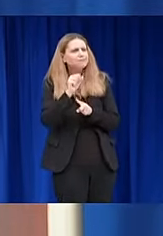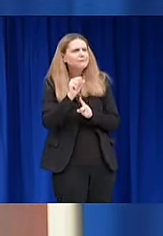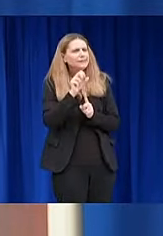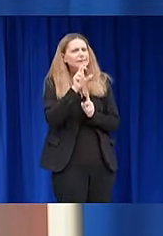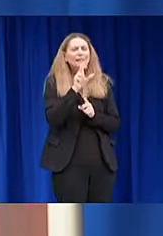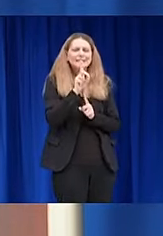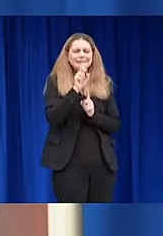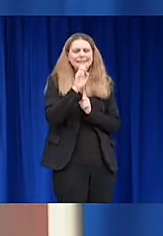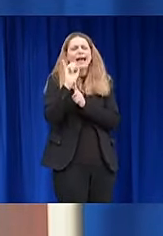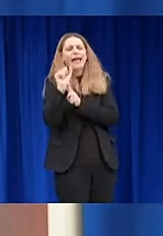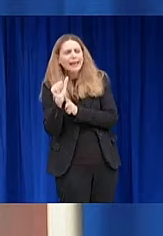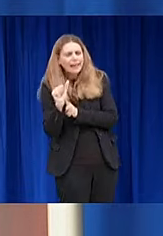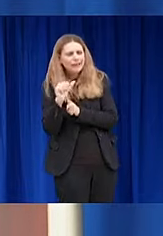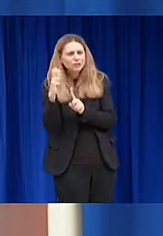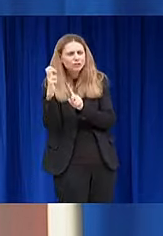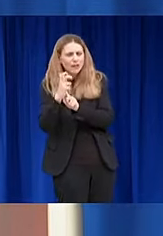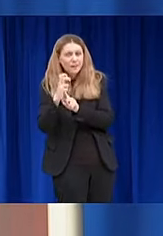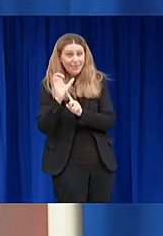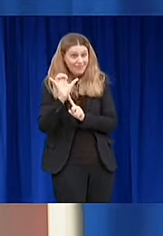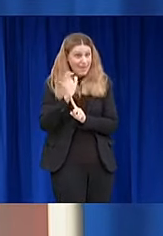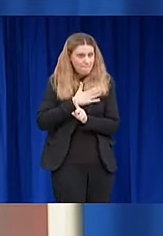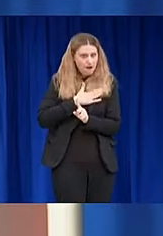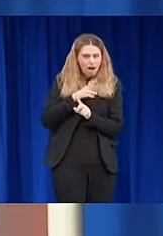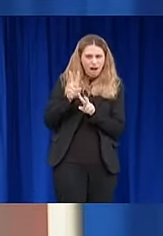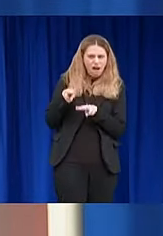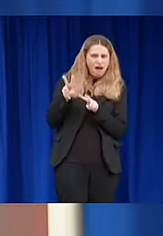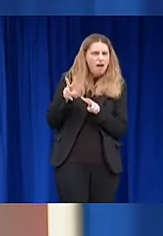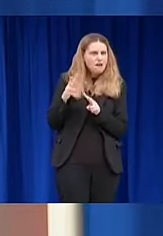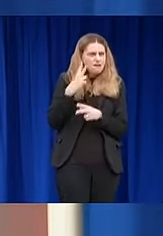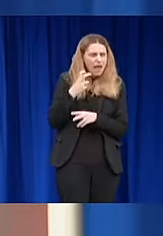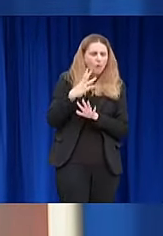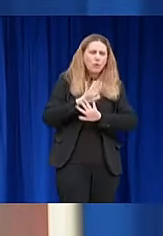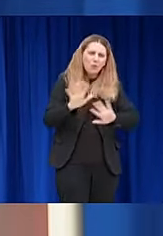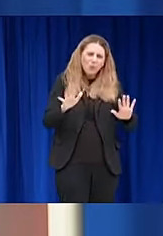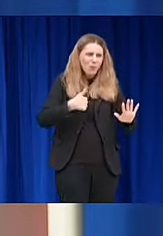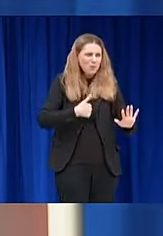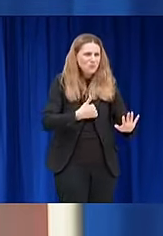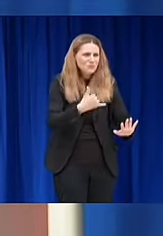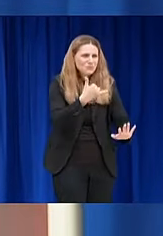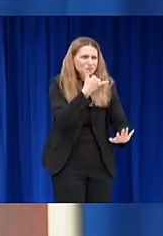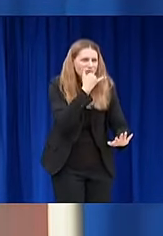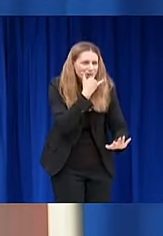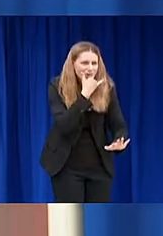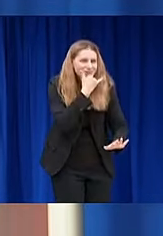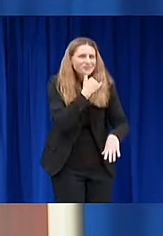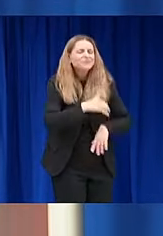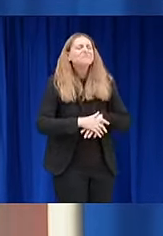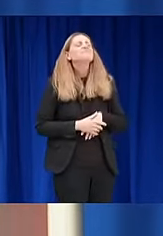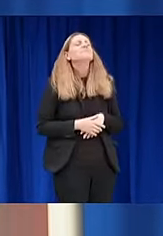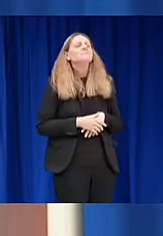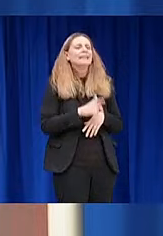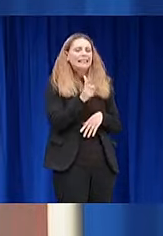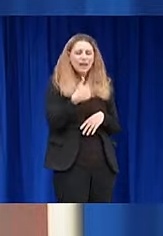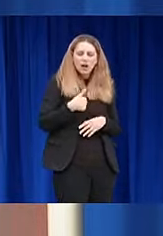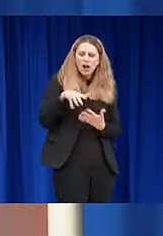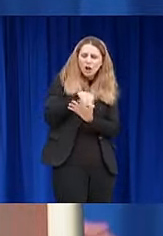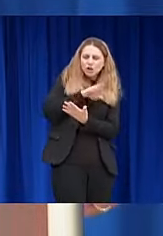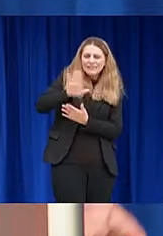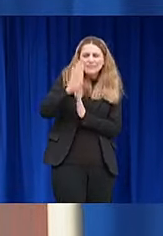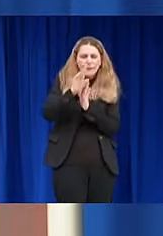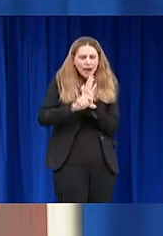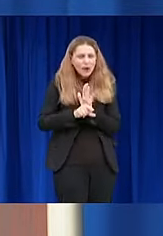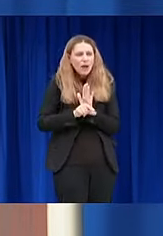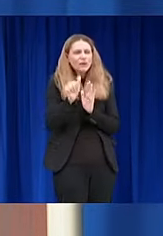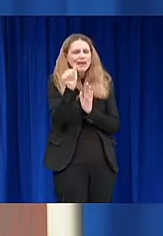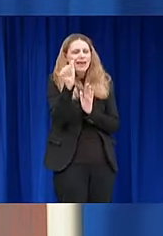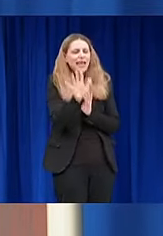Oh, how I was wrong. As I learned about his background as an Asian American, a background that both he and